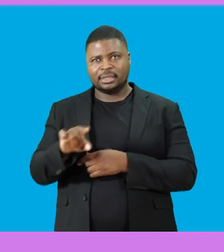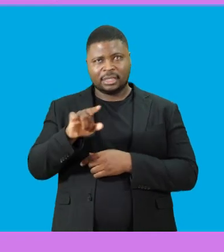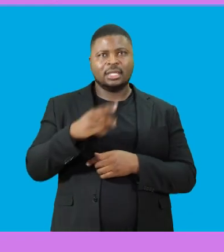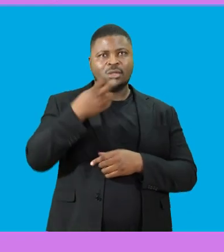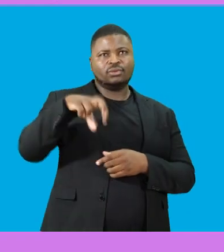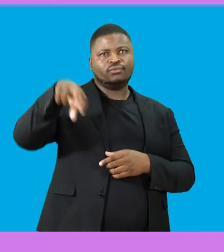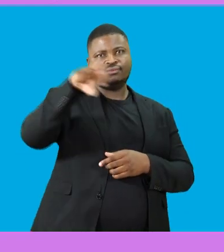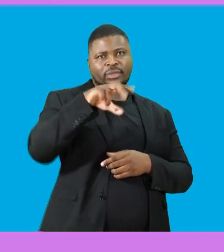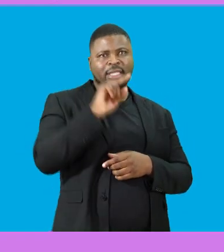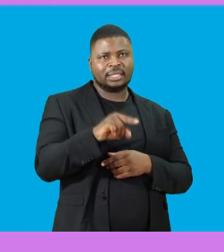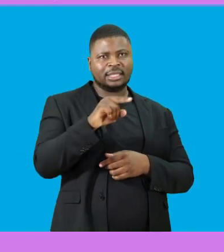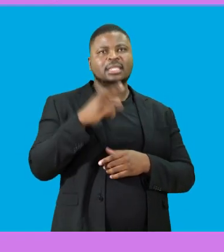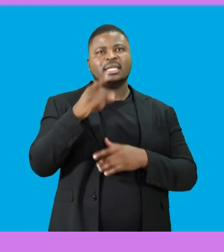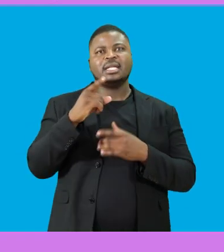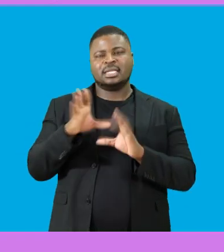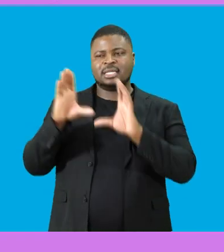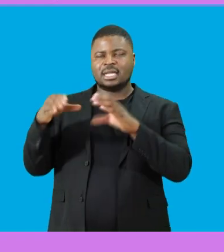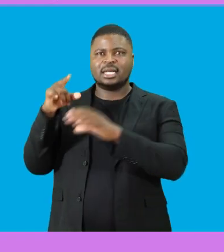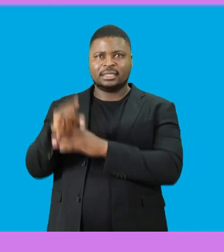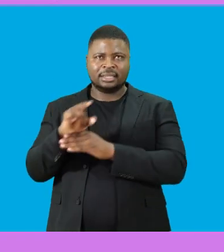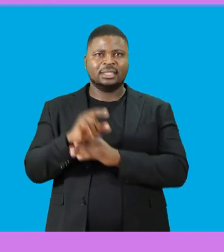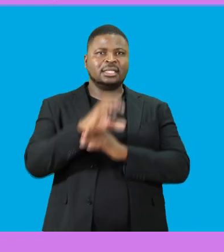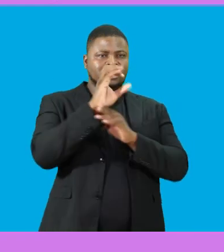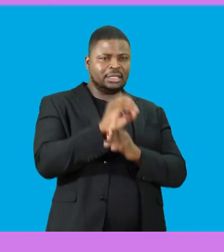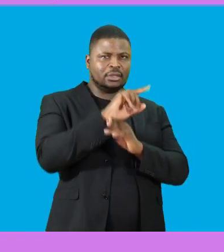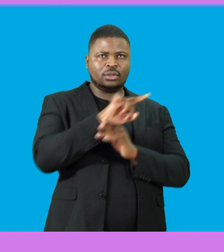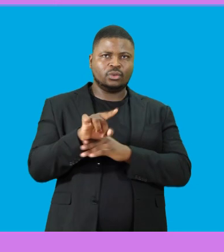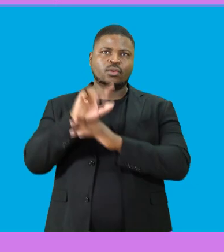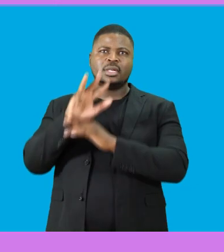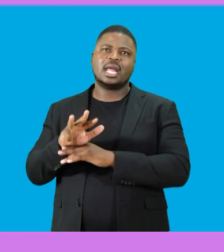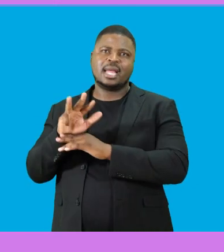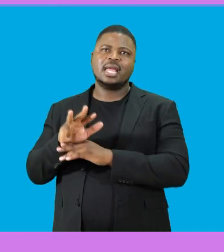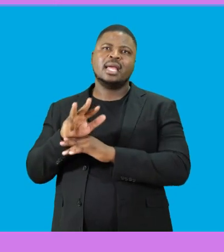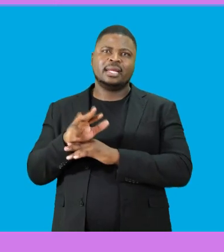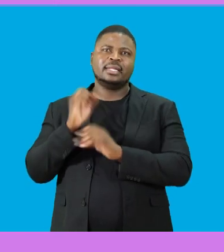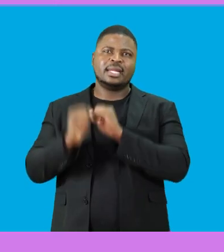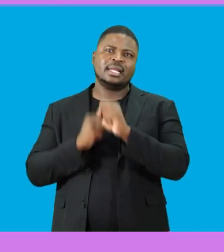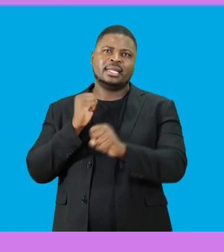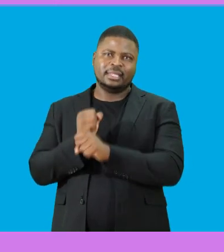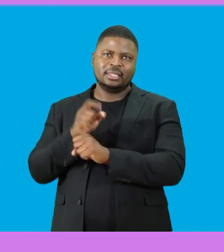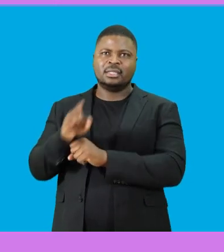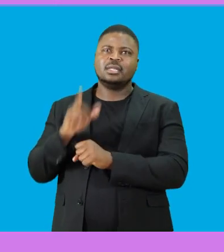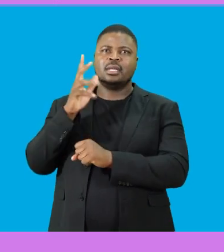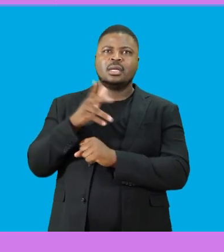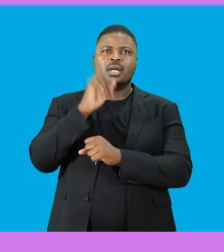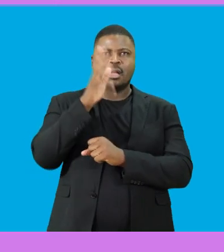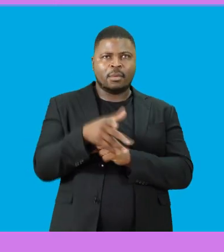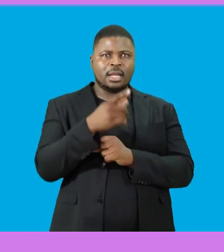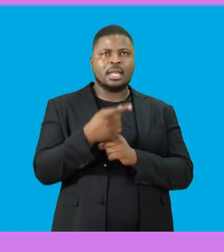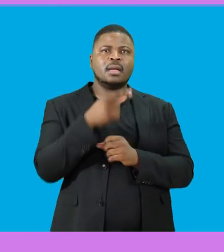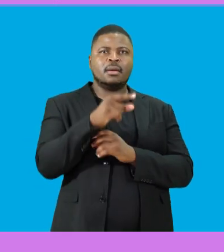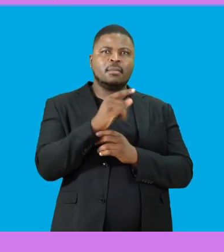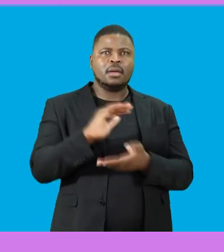train tourist class. The tourist class fare for 0 to 9 years. Any child that is between the ages of 0 and 9 years